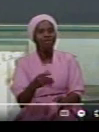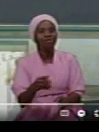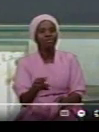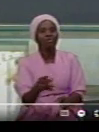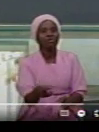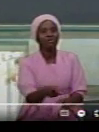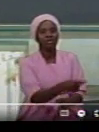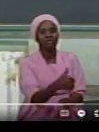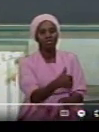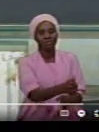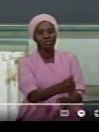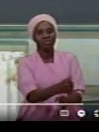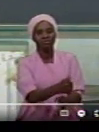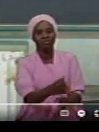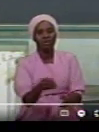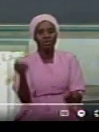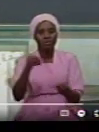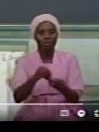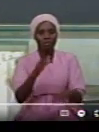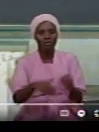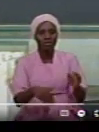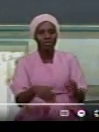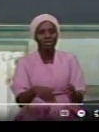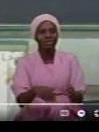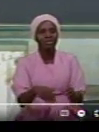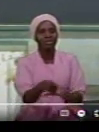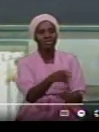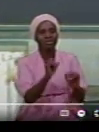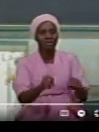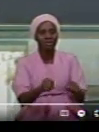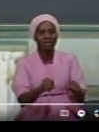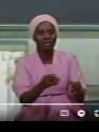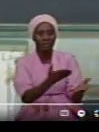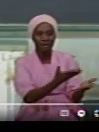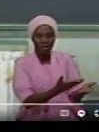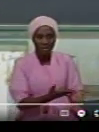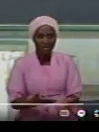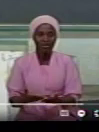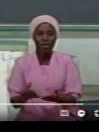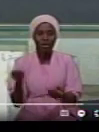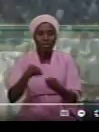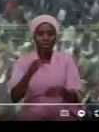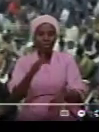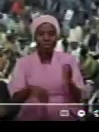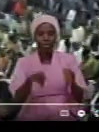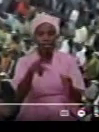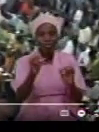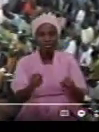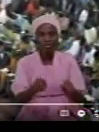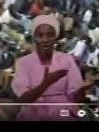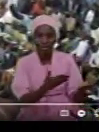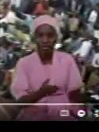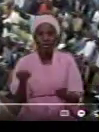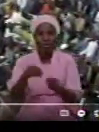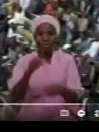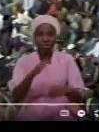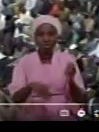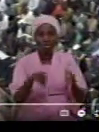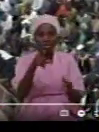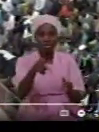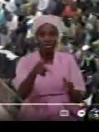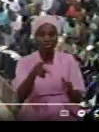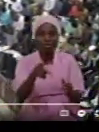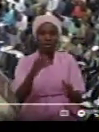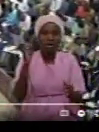can carry. More than you ever desired. And they were 3 days